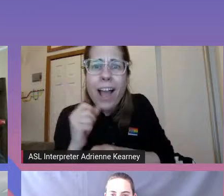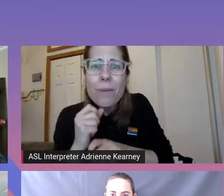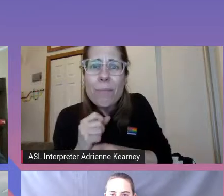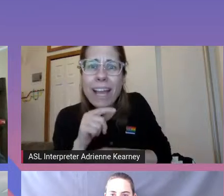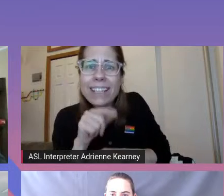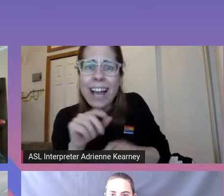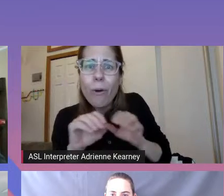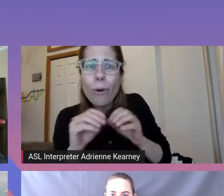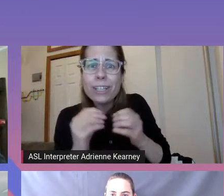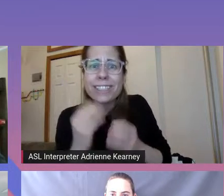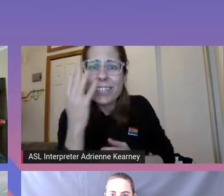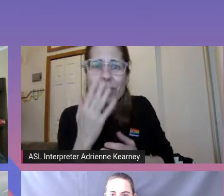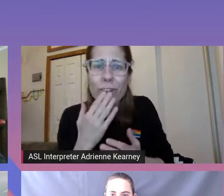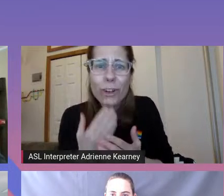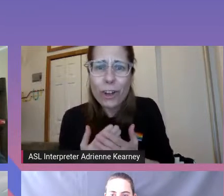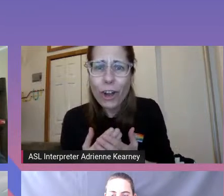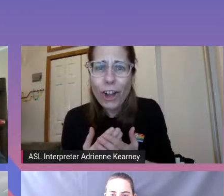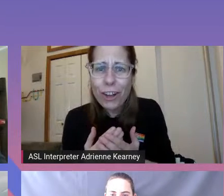not. And